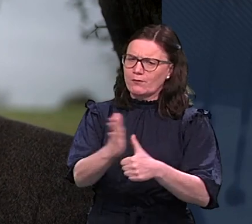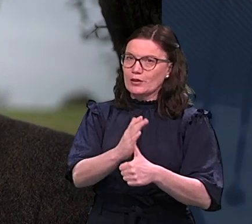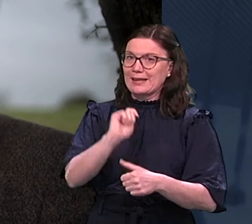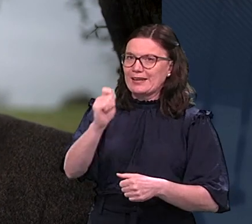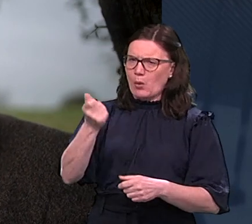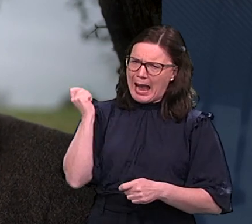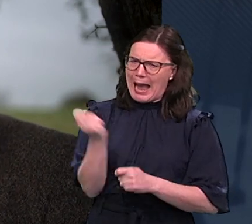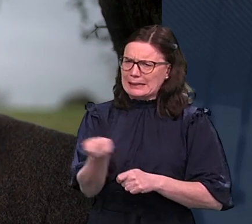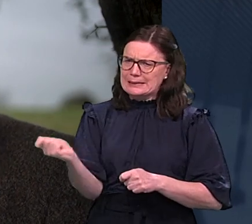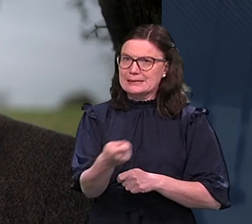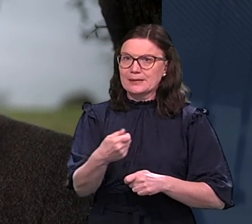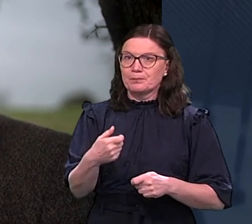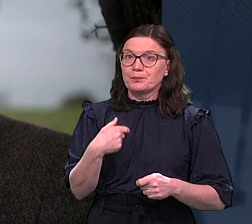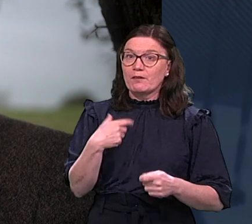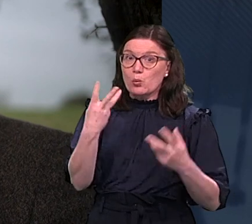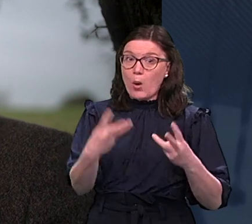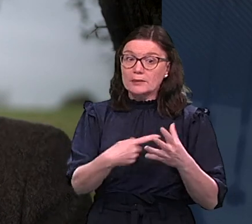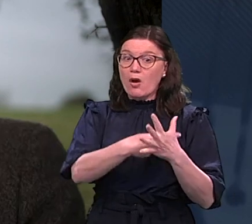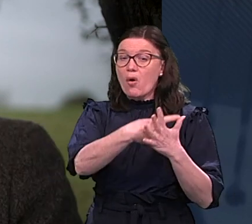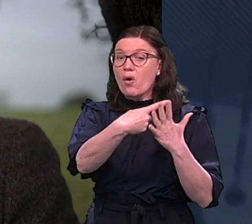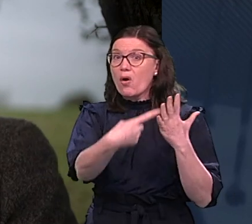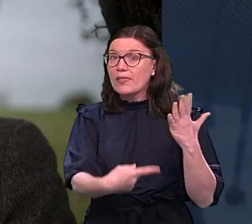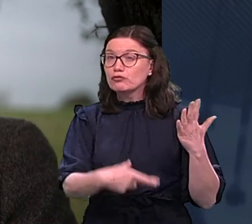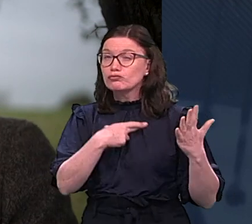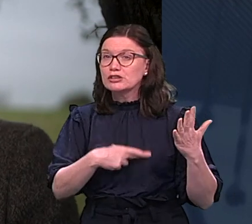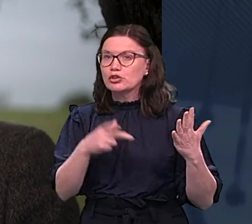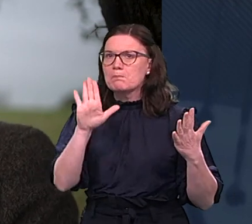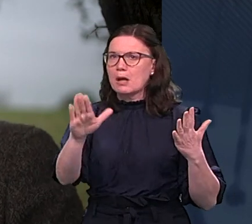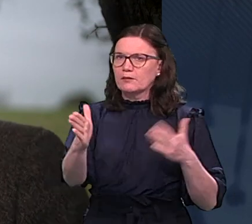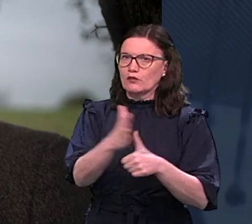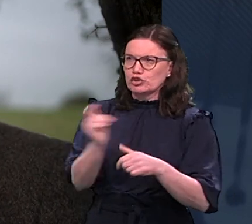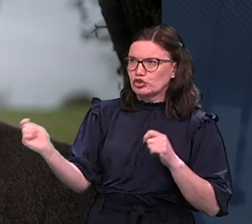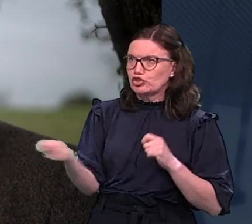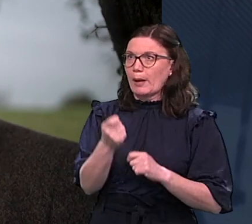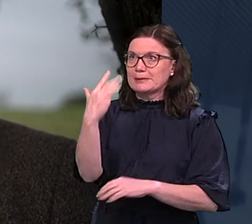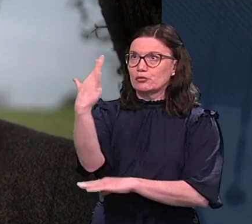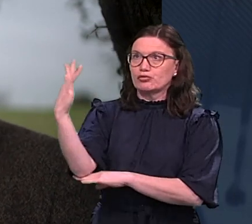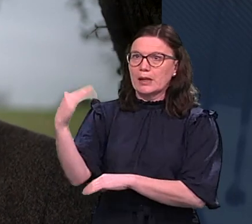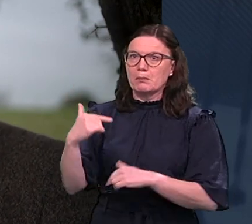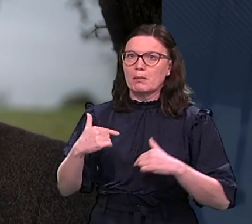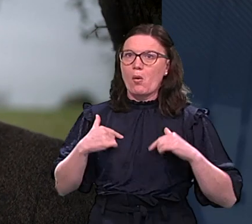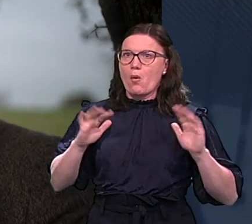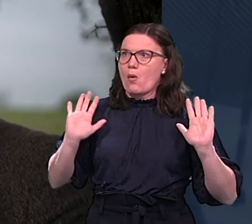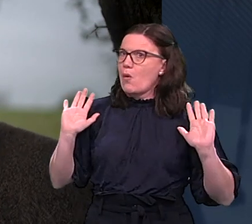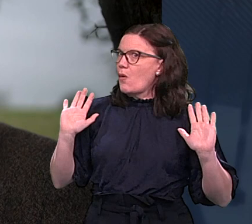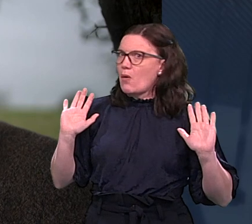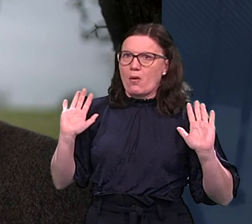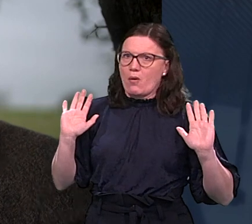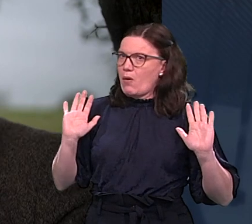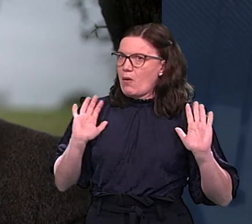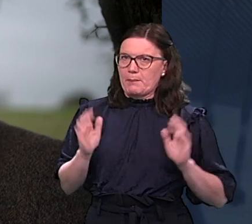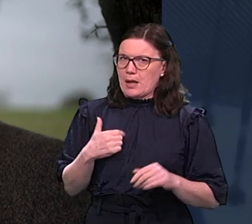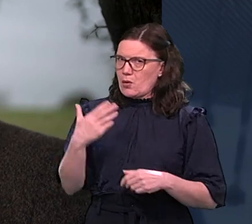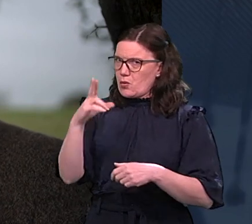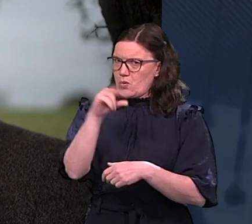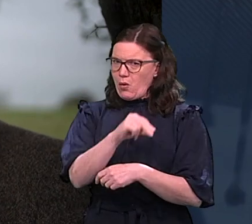to do to get all of those things is chop down this tree, I'd be handing the axe straight back to you, and I said, go off with